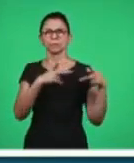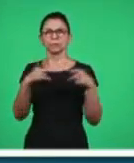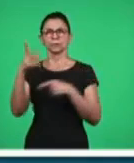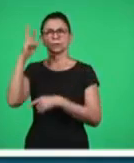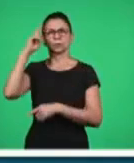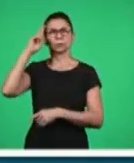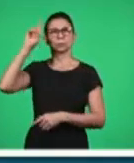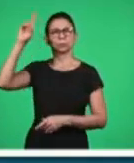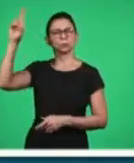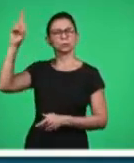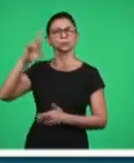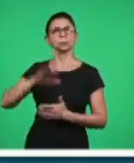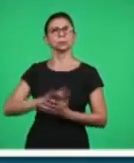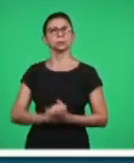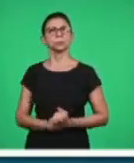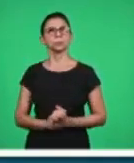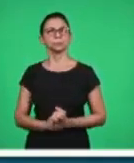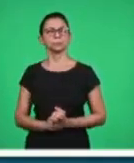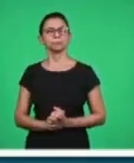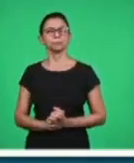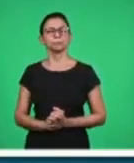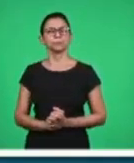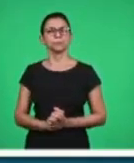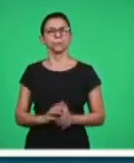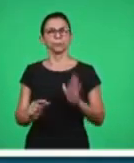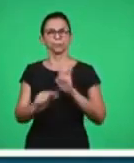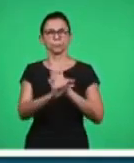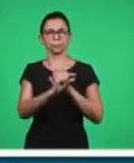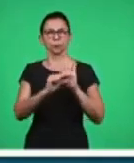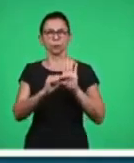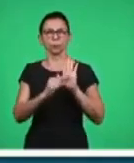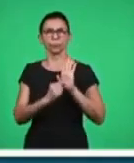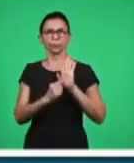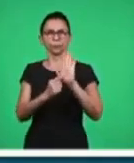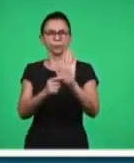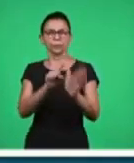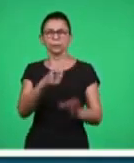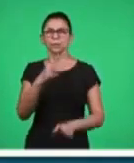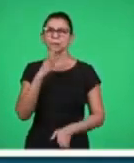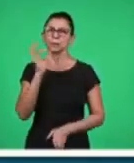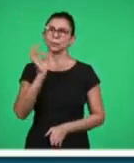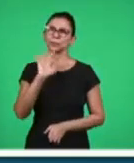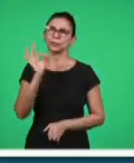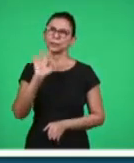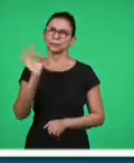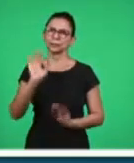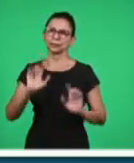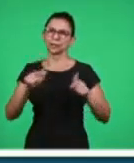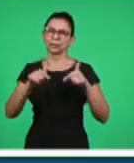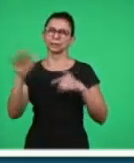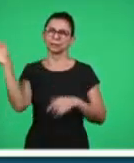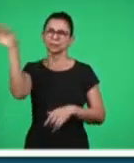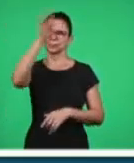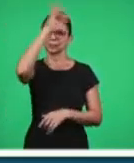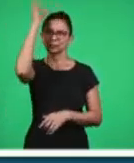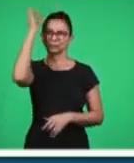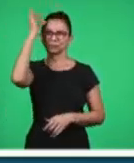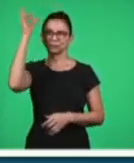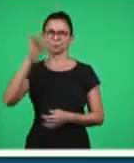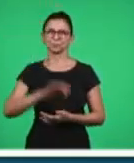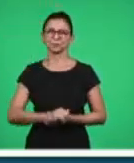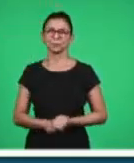So the topic of the message is focused on Luke, you have not known the time of visitation. So